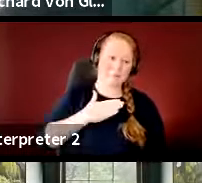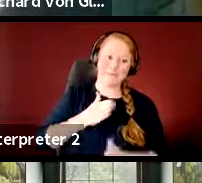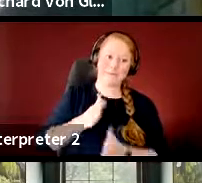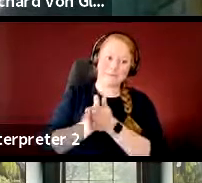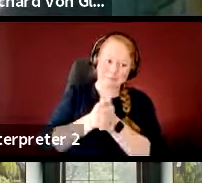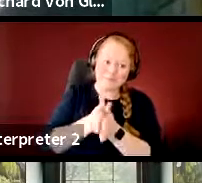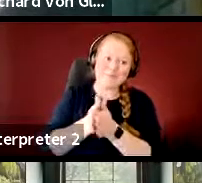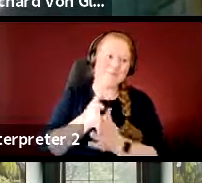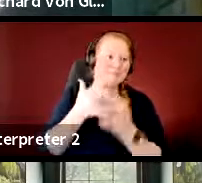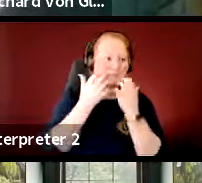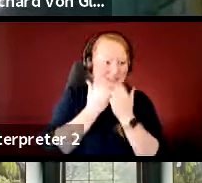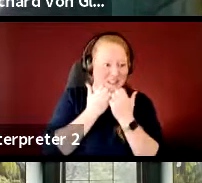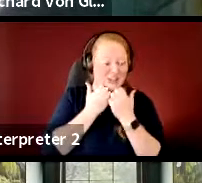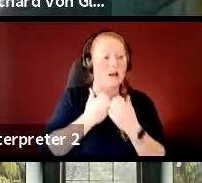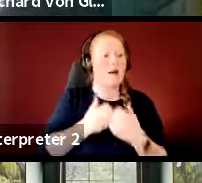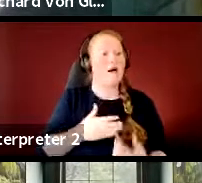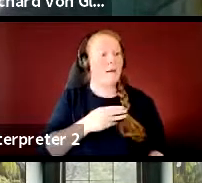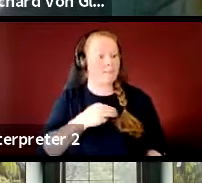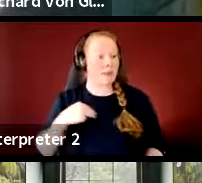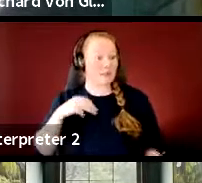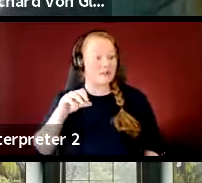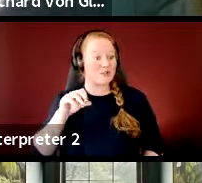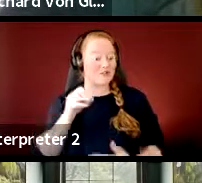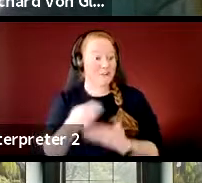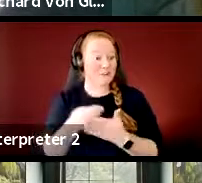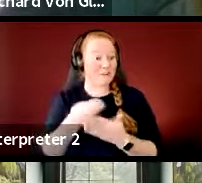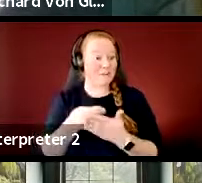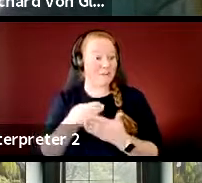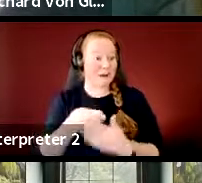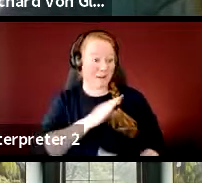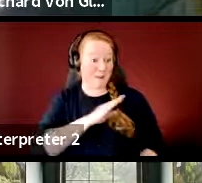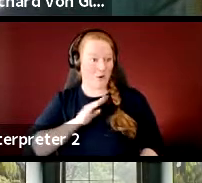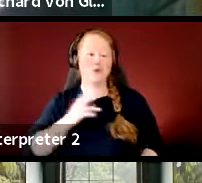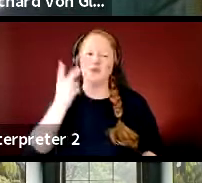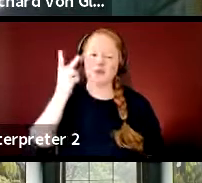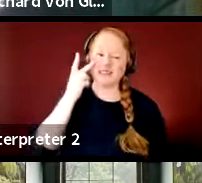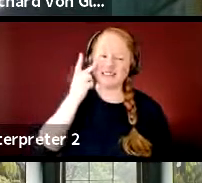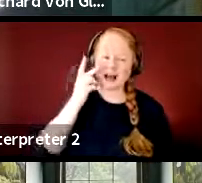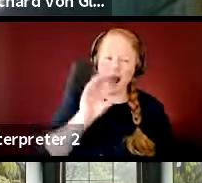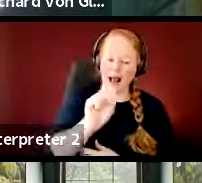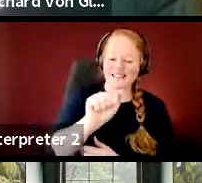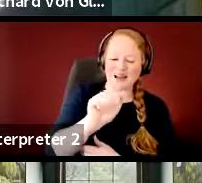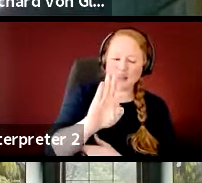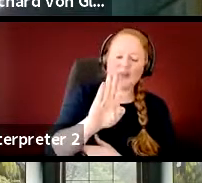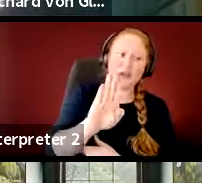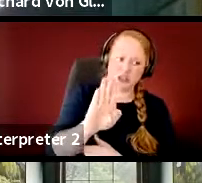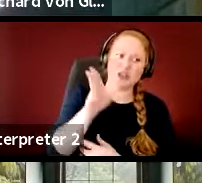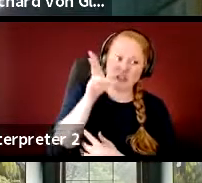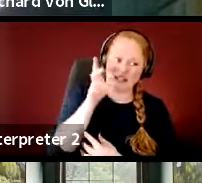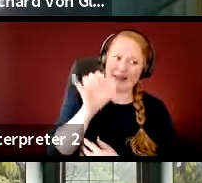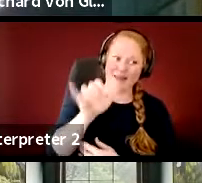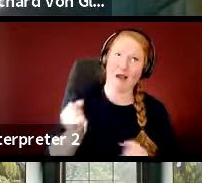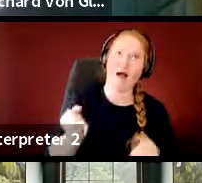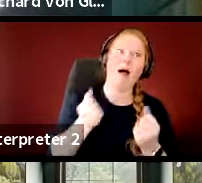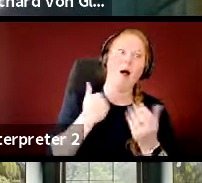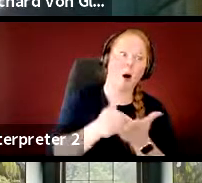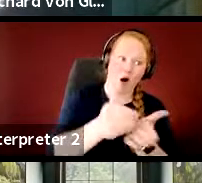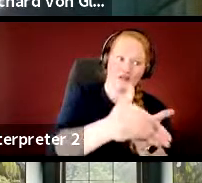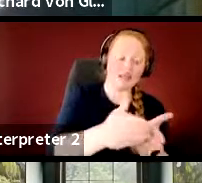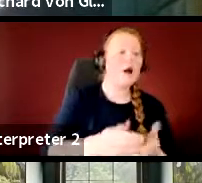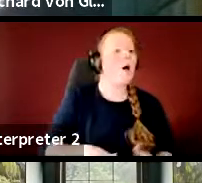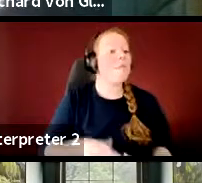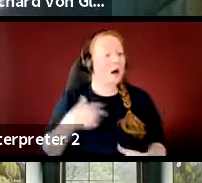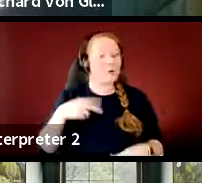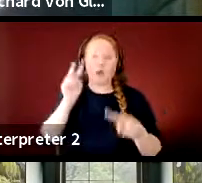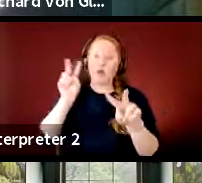of the members of the Stimulus Advisory Board or the SAB, you'll hear that SAB a lot tonight. I want to say that we all look forward to serving this